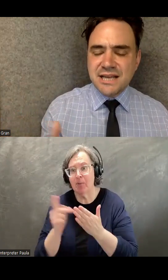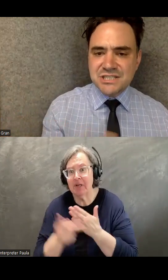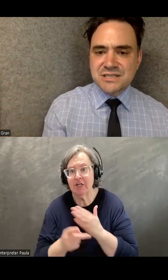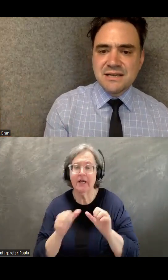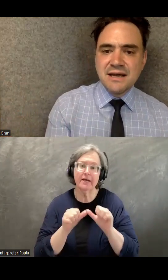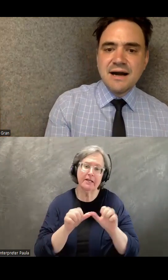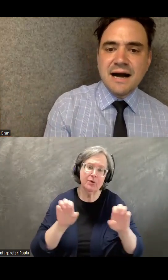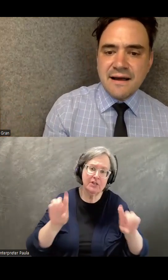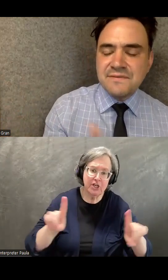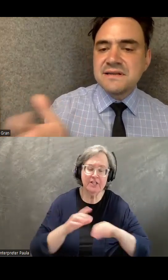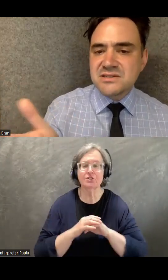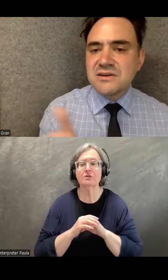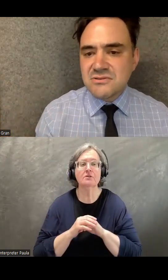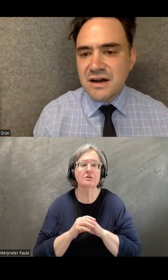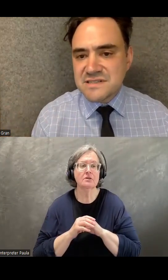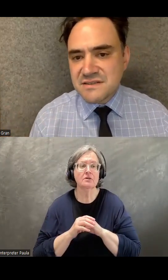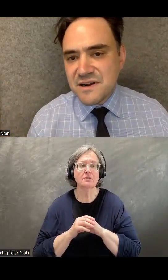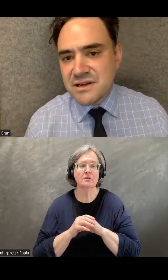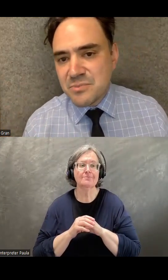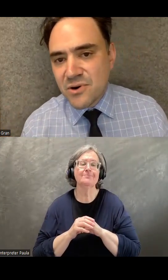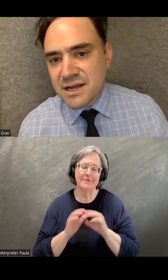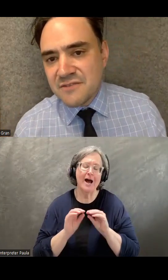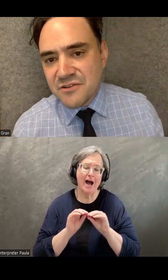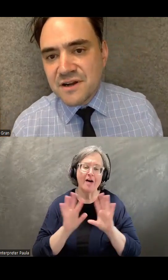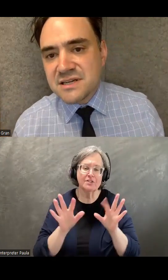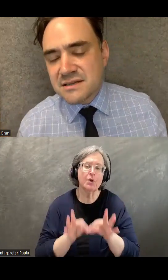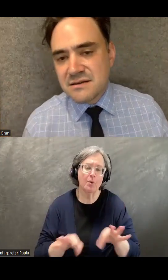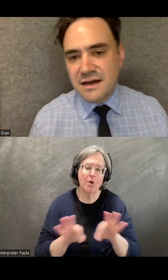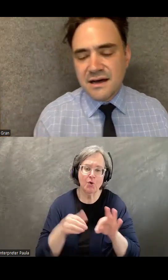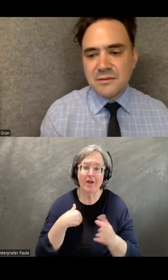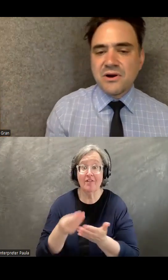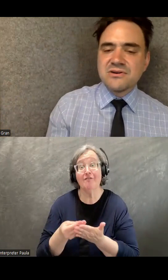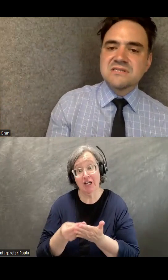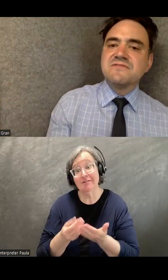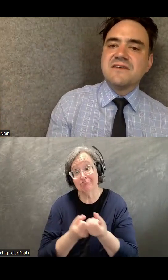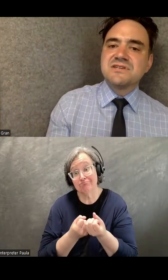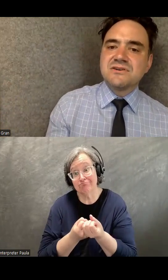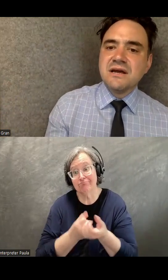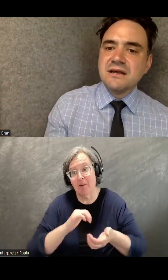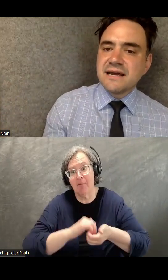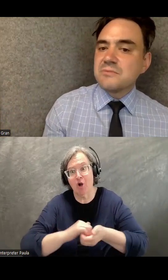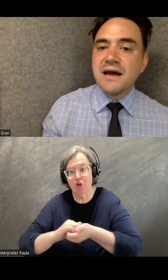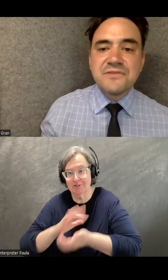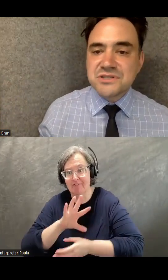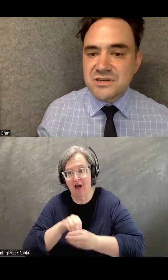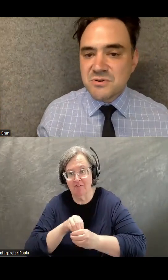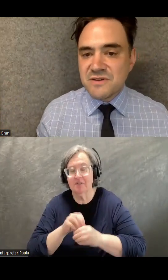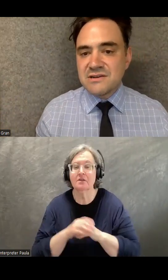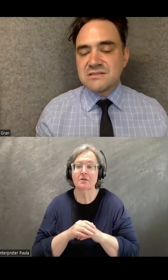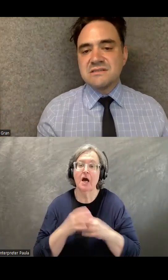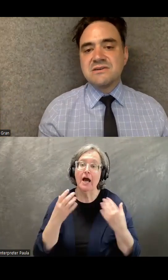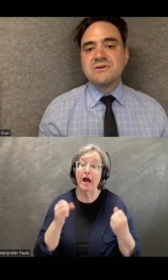continuing education, and then it's also obviously very important to have your funding partners involved too. That could be health